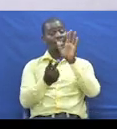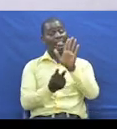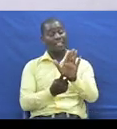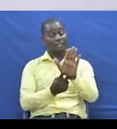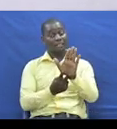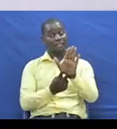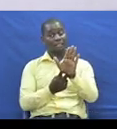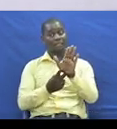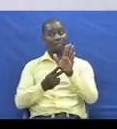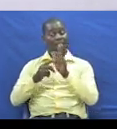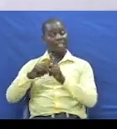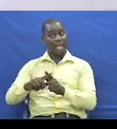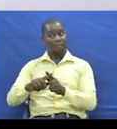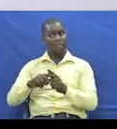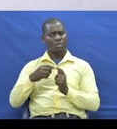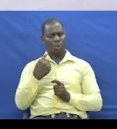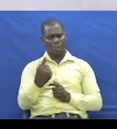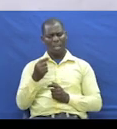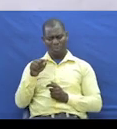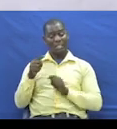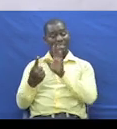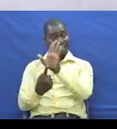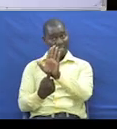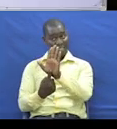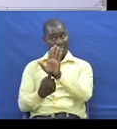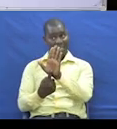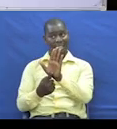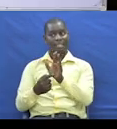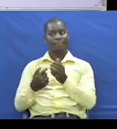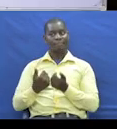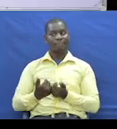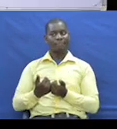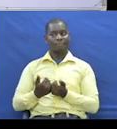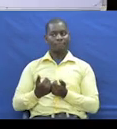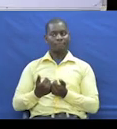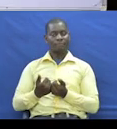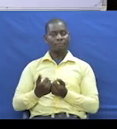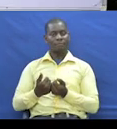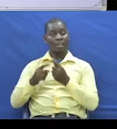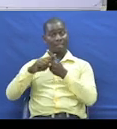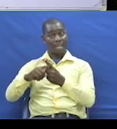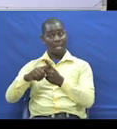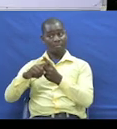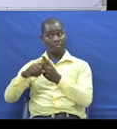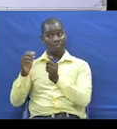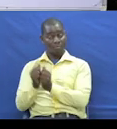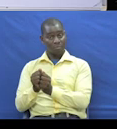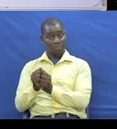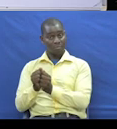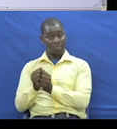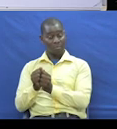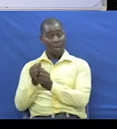17 times 1.6 times 10 power negative 19